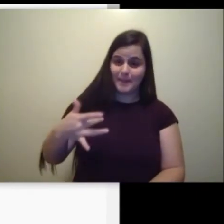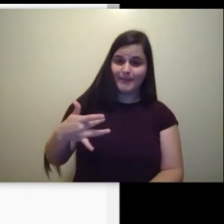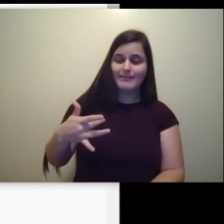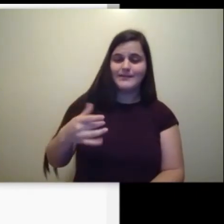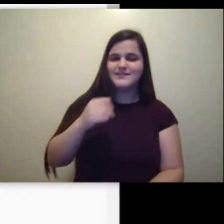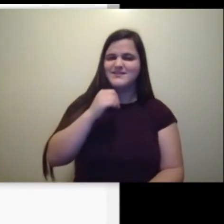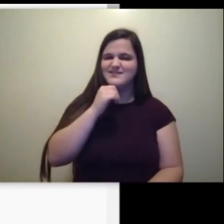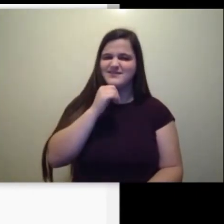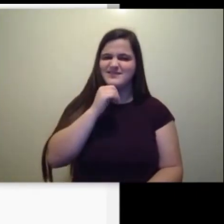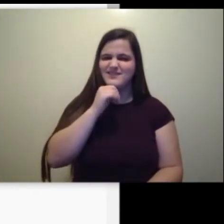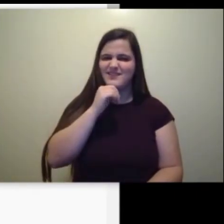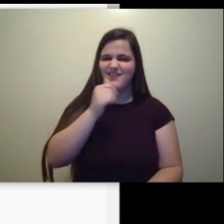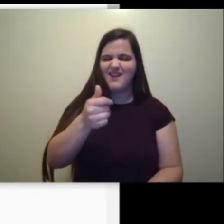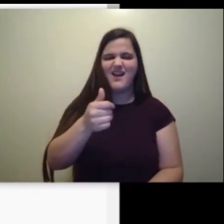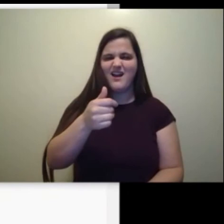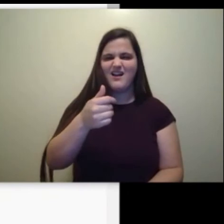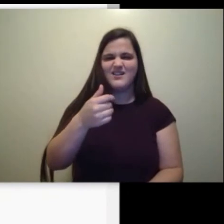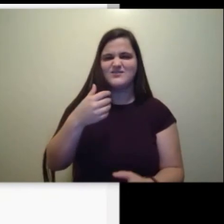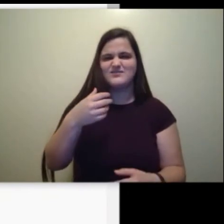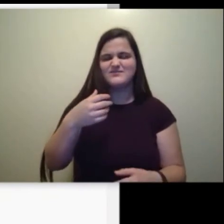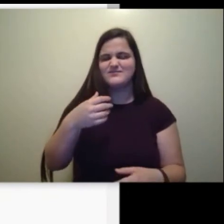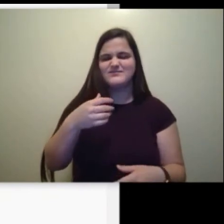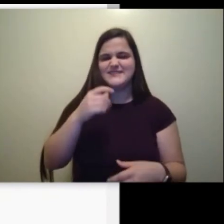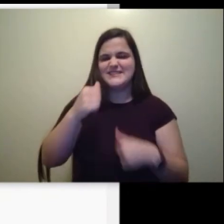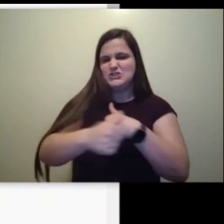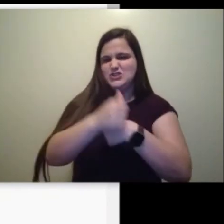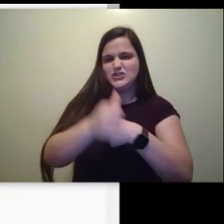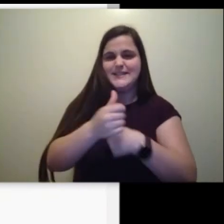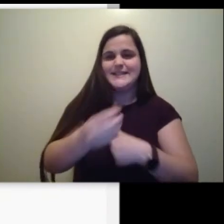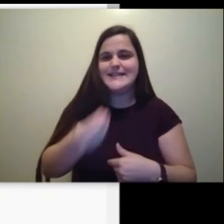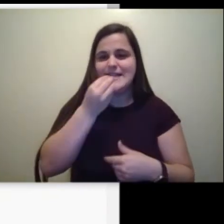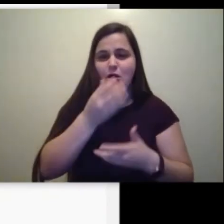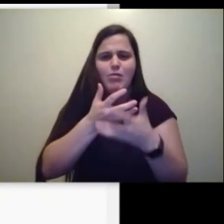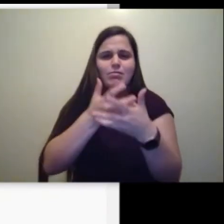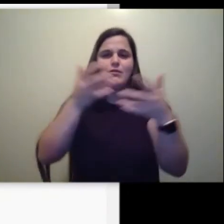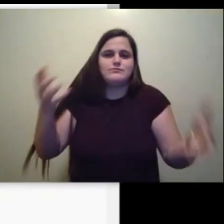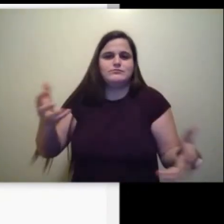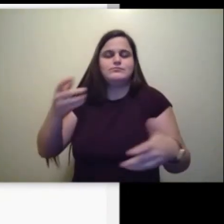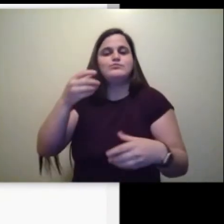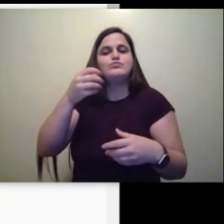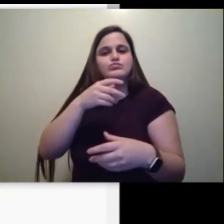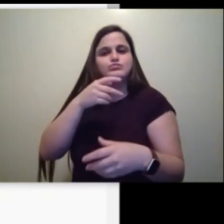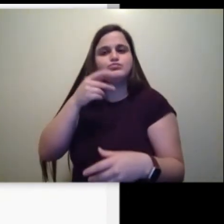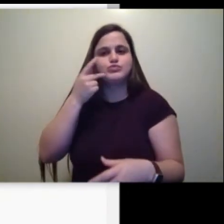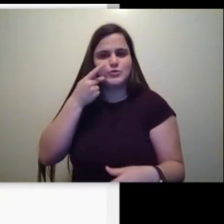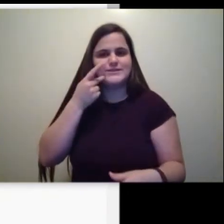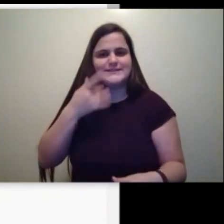with eating a lot of protein, because our bodies are able to process it.